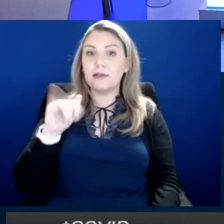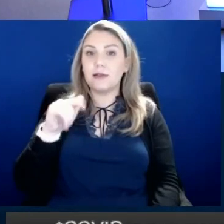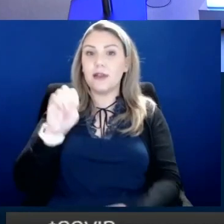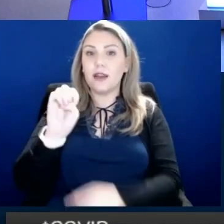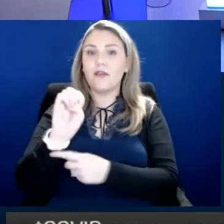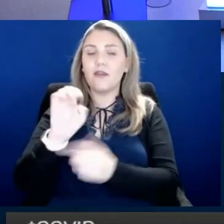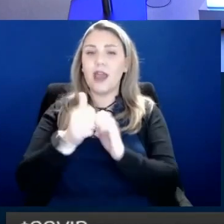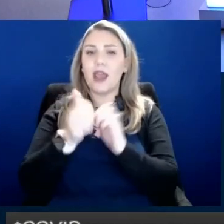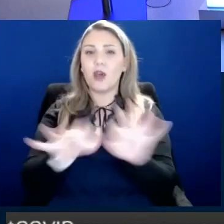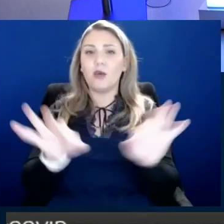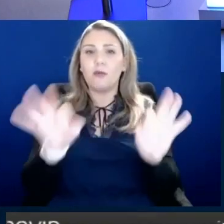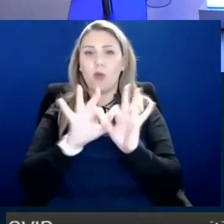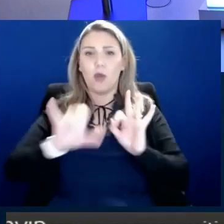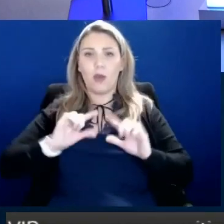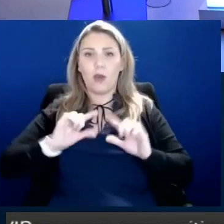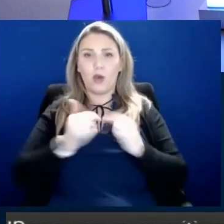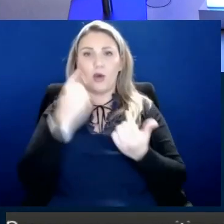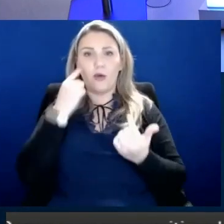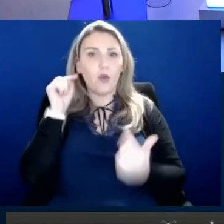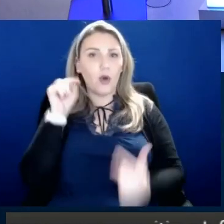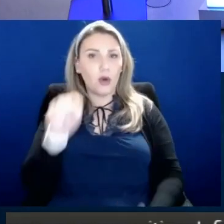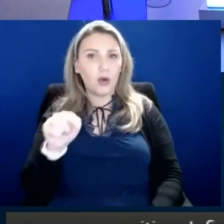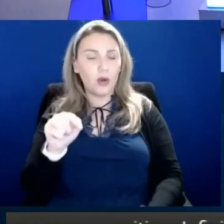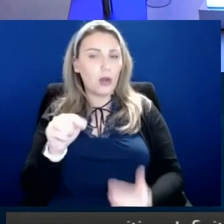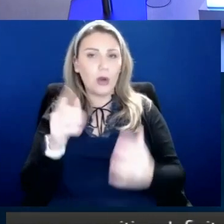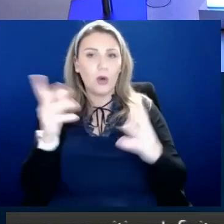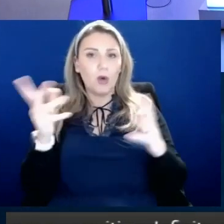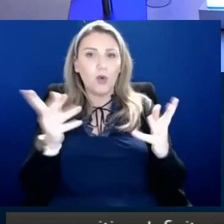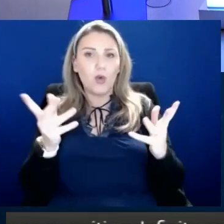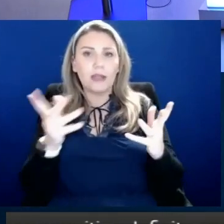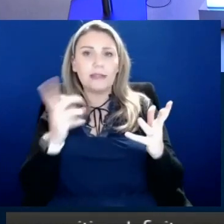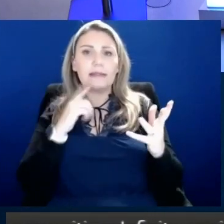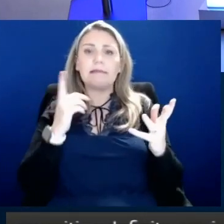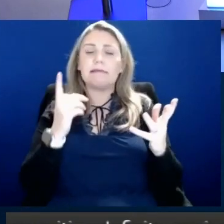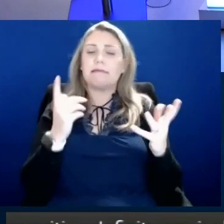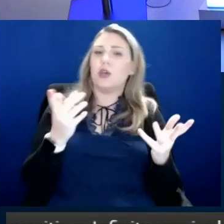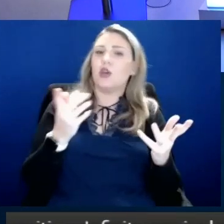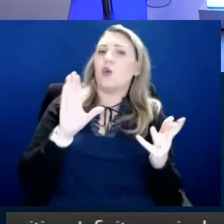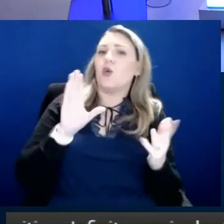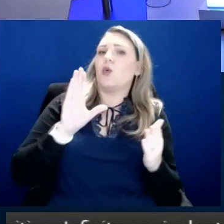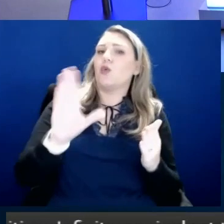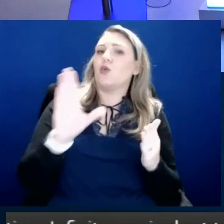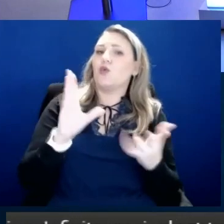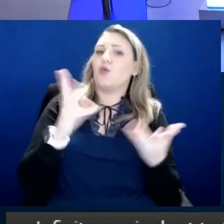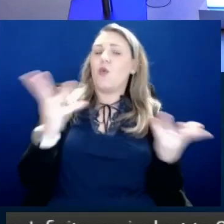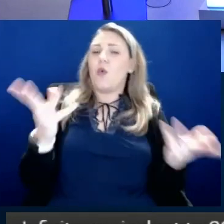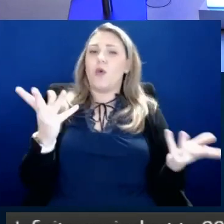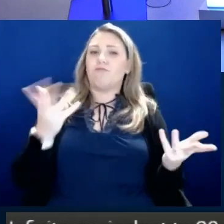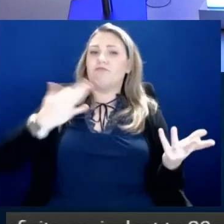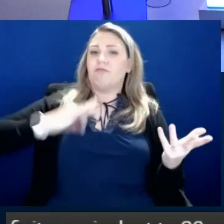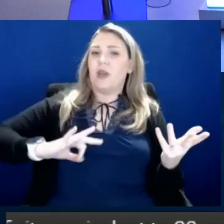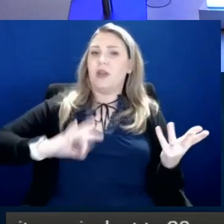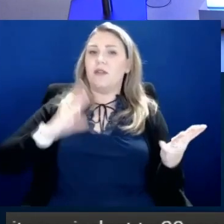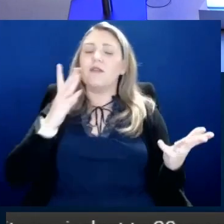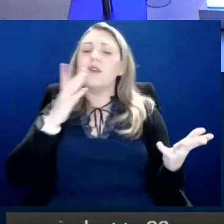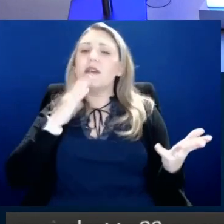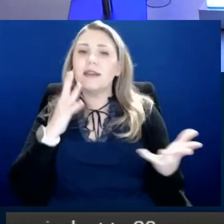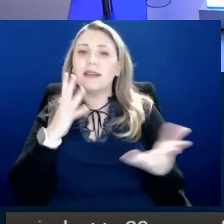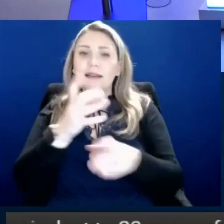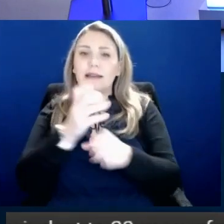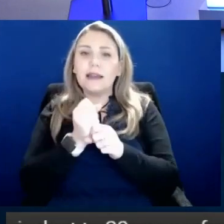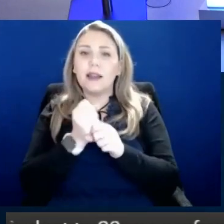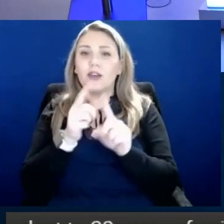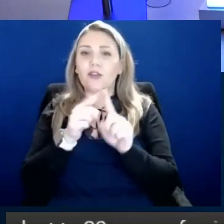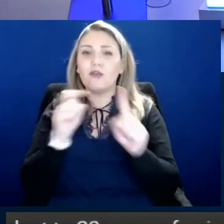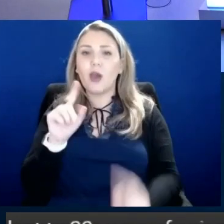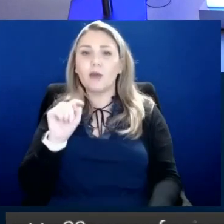group been for you? What is this big takeaway that you're having that maybe you haven't been able to get anywhere else at Turning Point? When you show